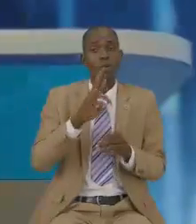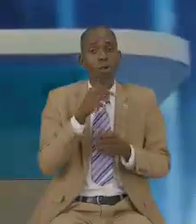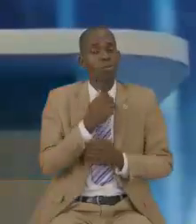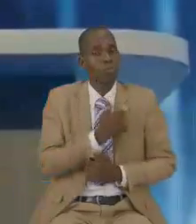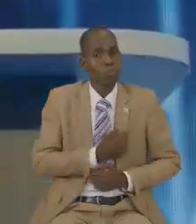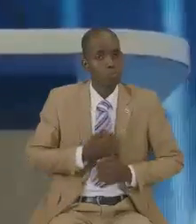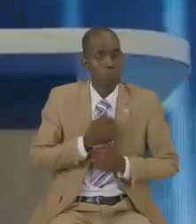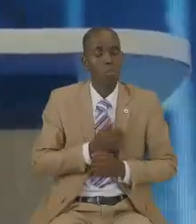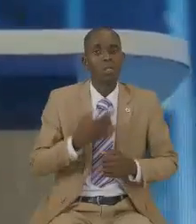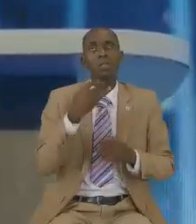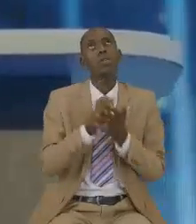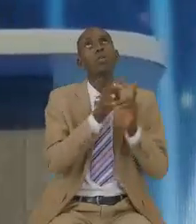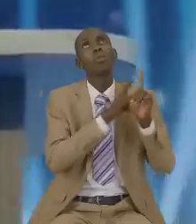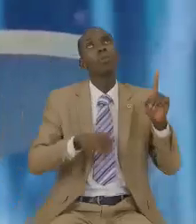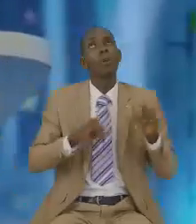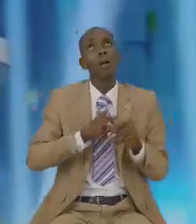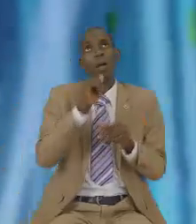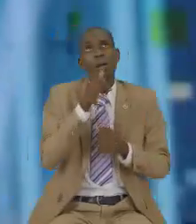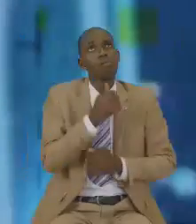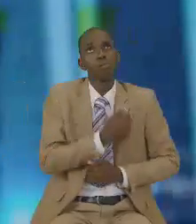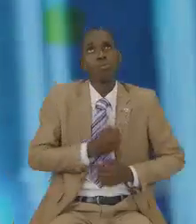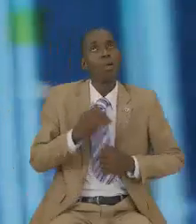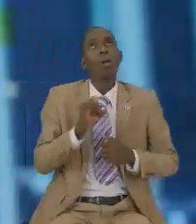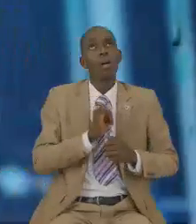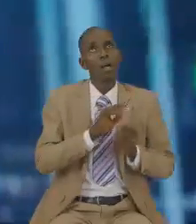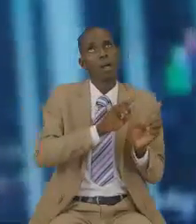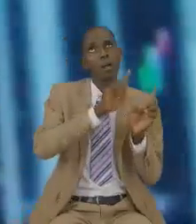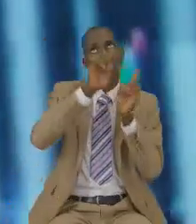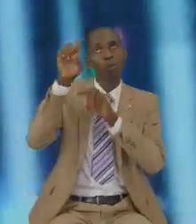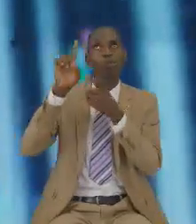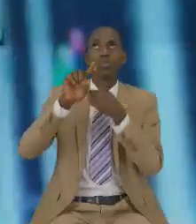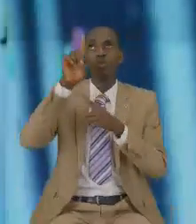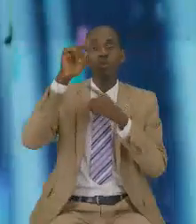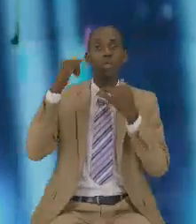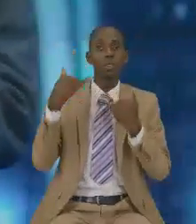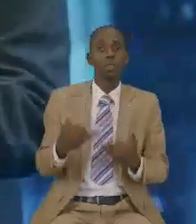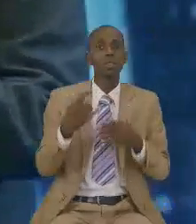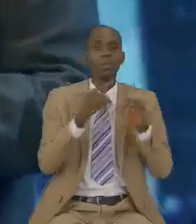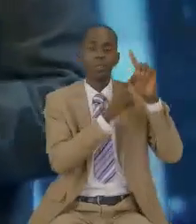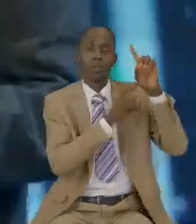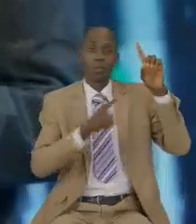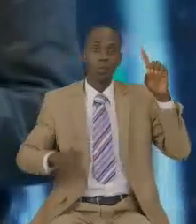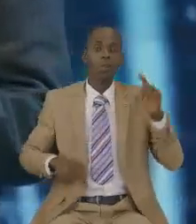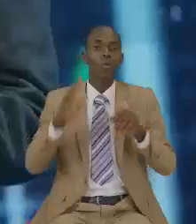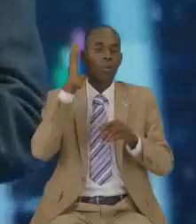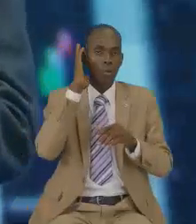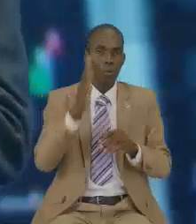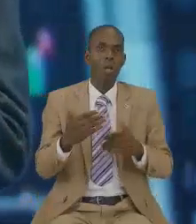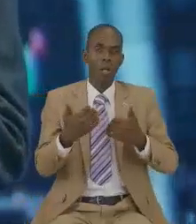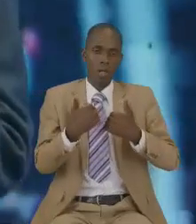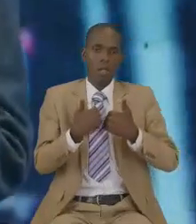Lord, I am sorry. I come to you now. The Lord will